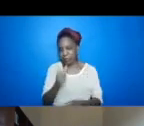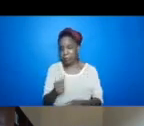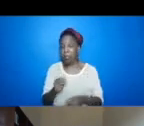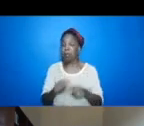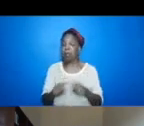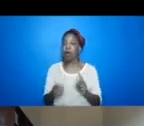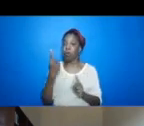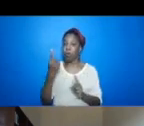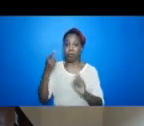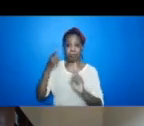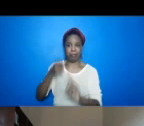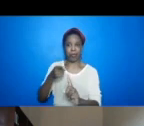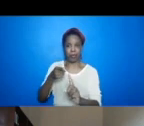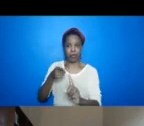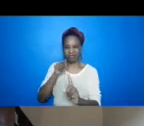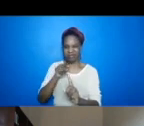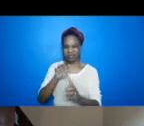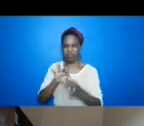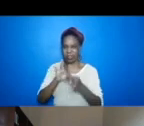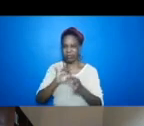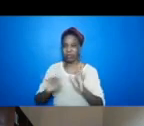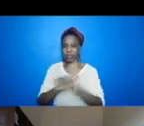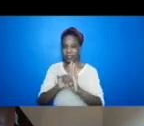why and how transformative community conferencing works.